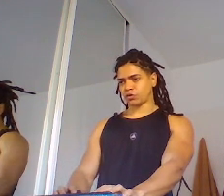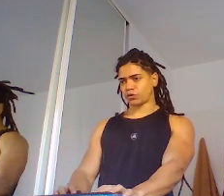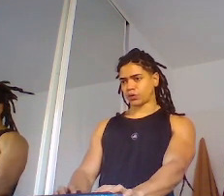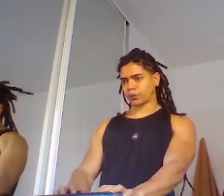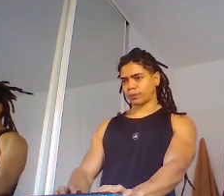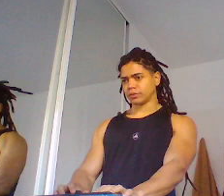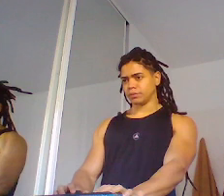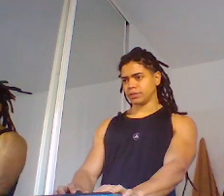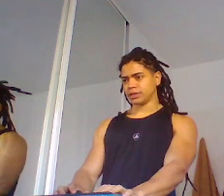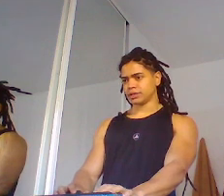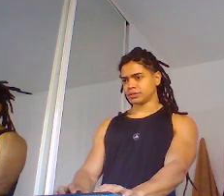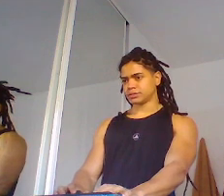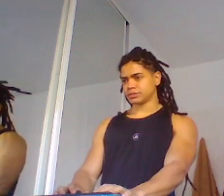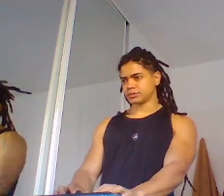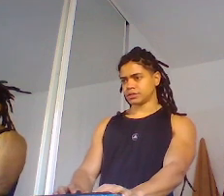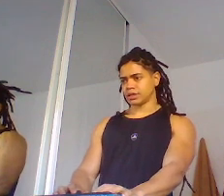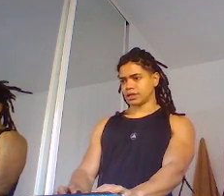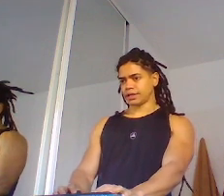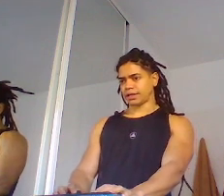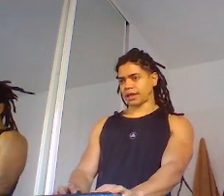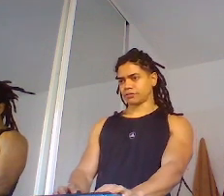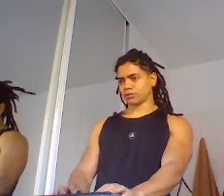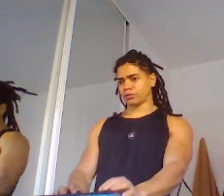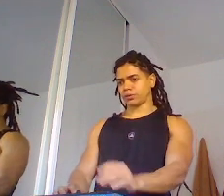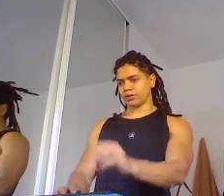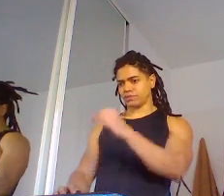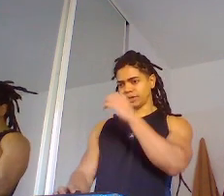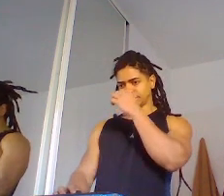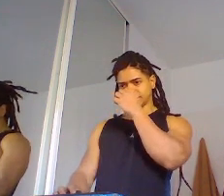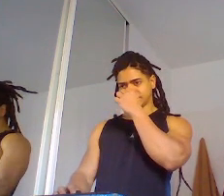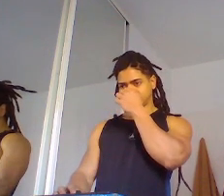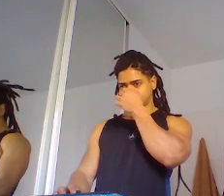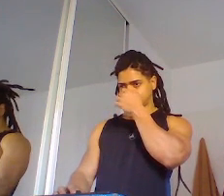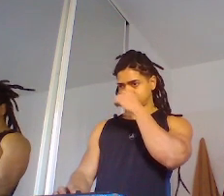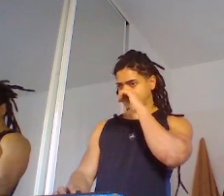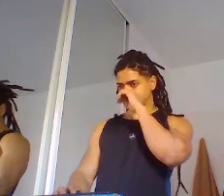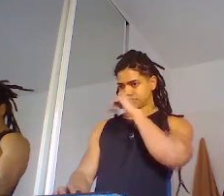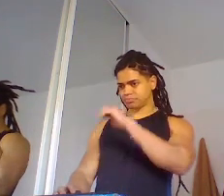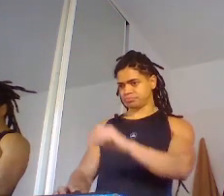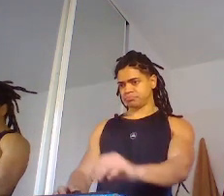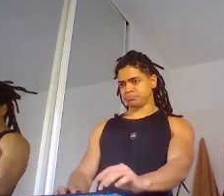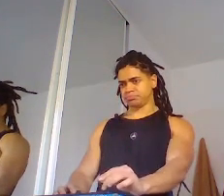cash flow from operating, cash flow from investing.